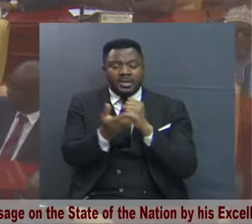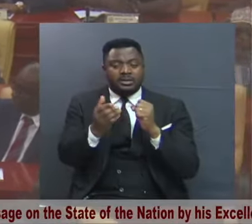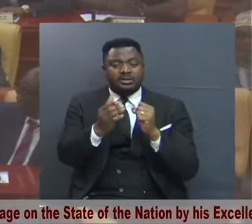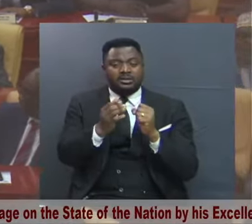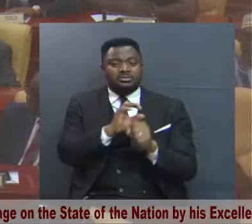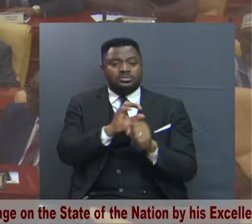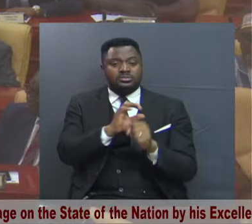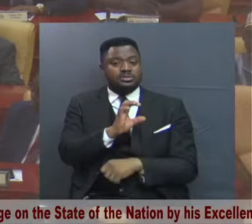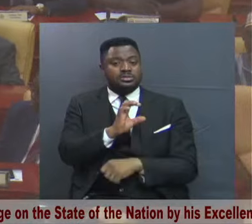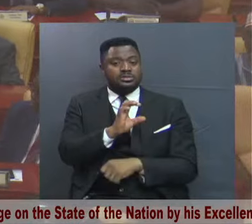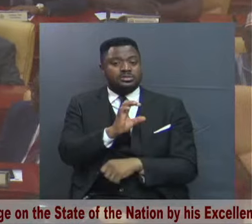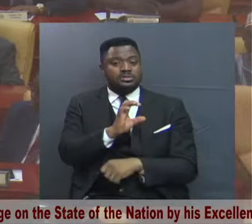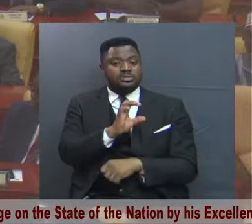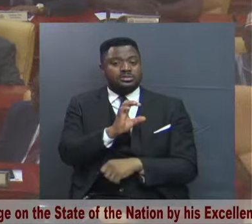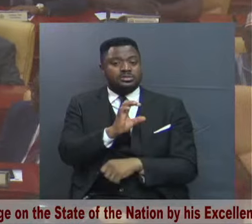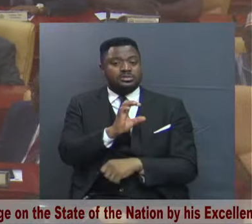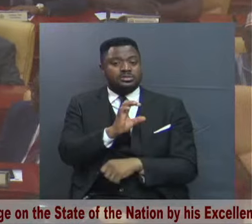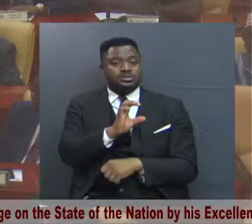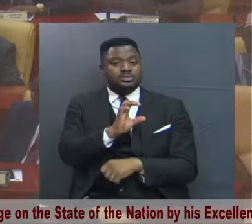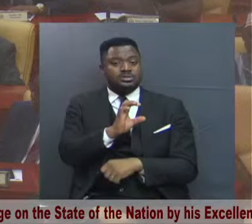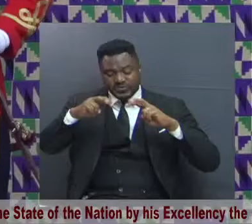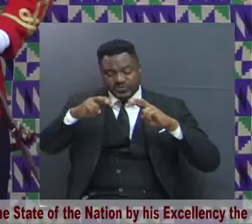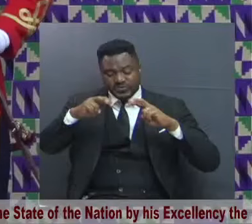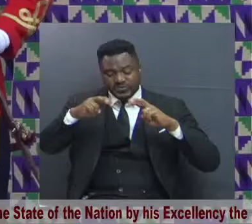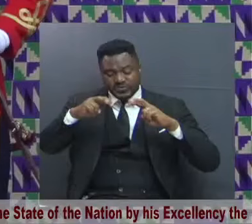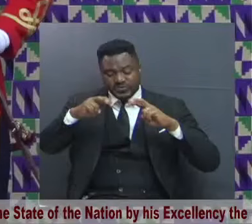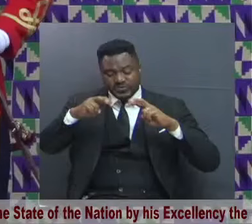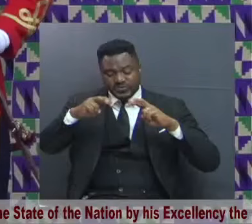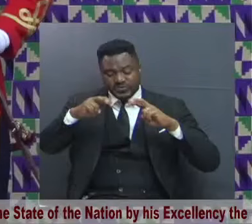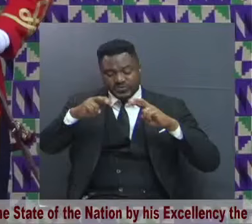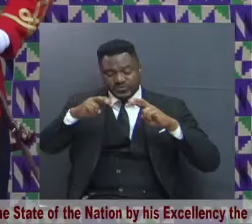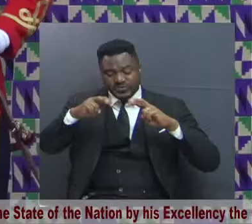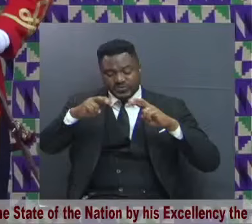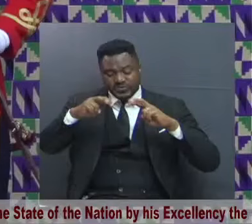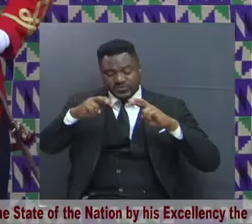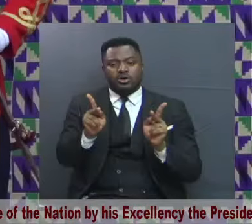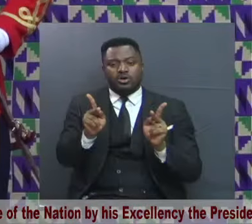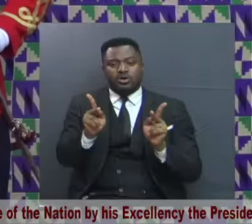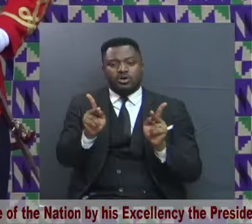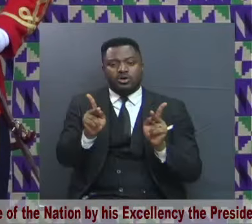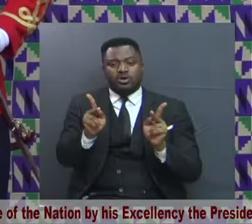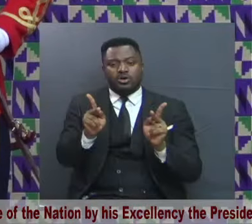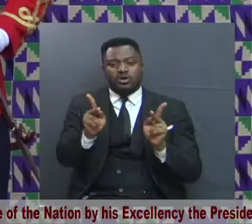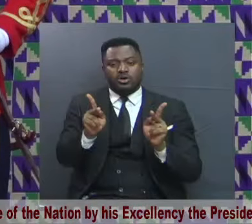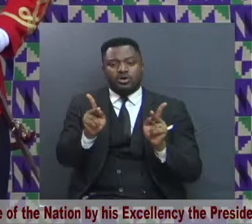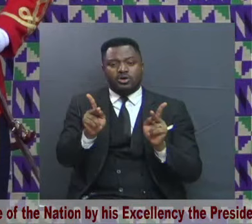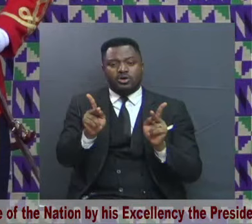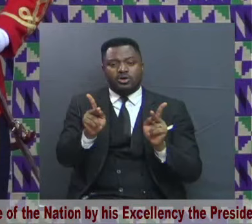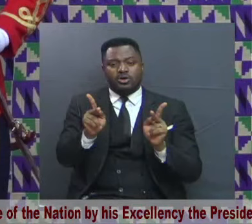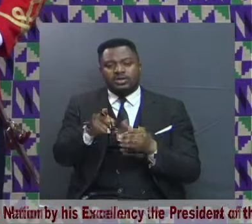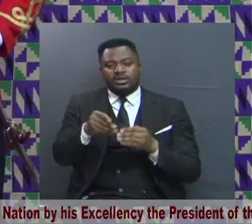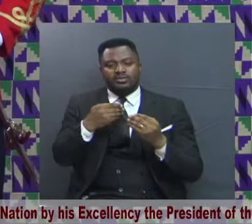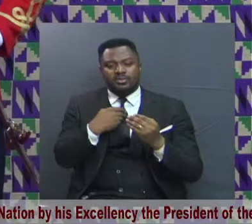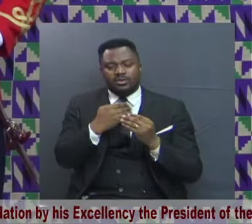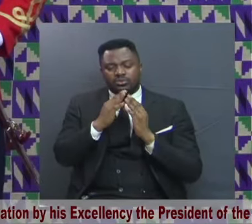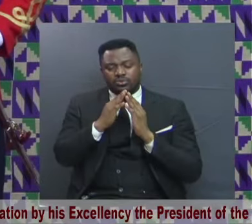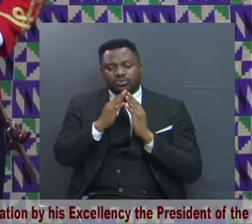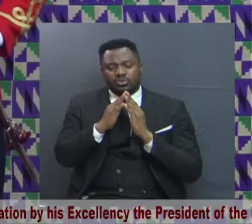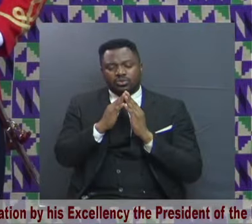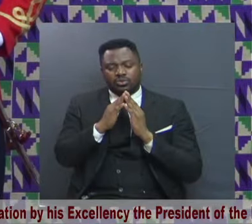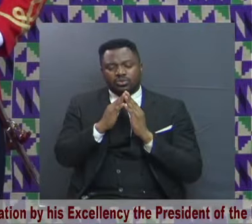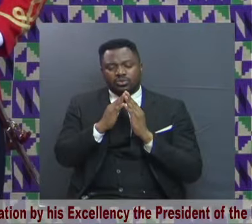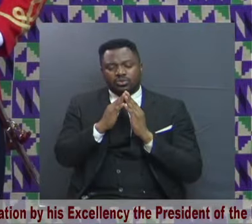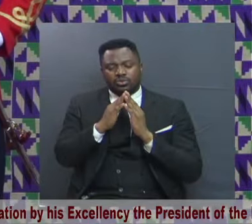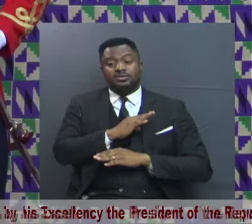Society organization scrutiny that characterize public discourse it gives me quiet